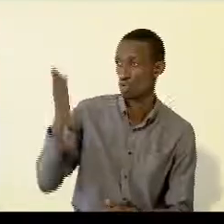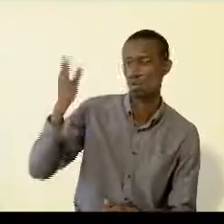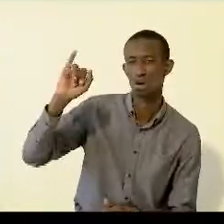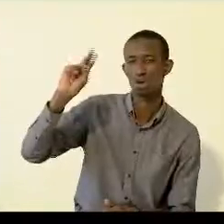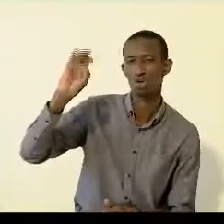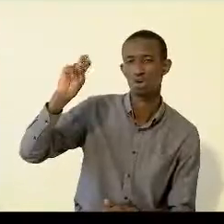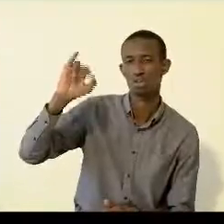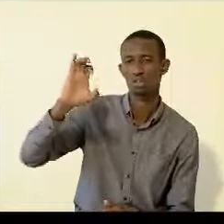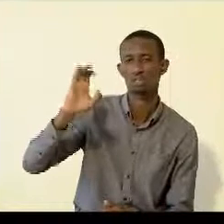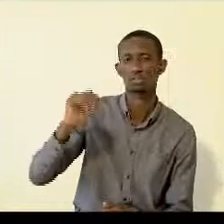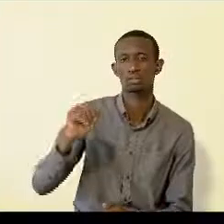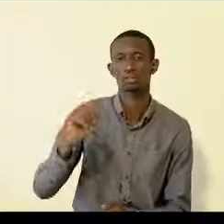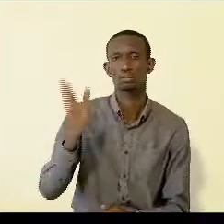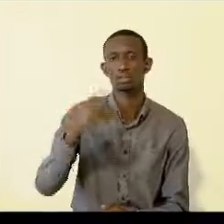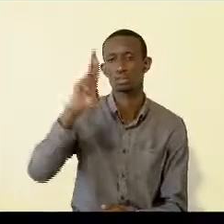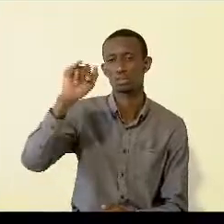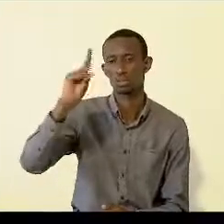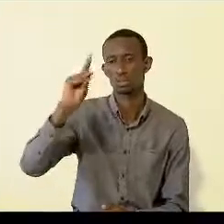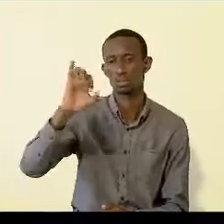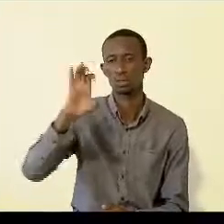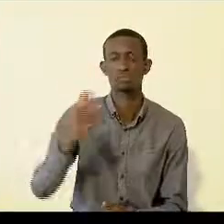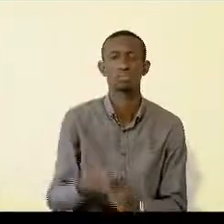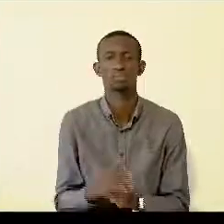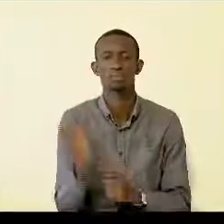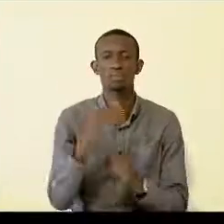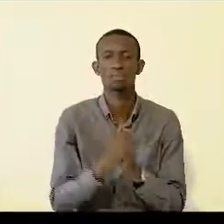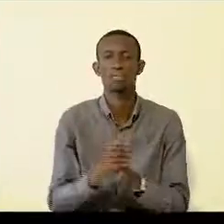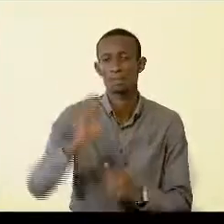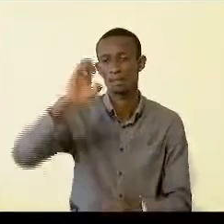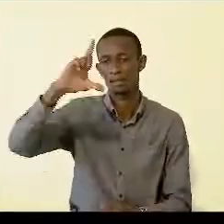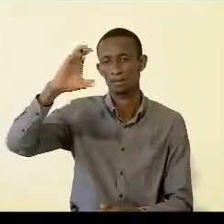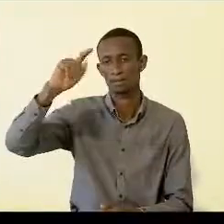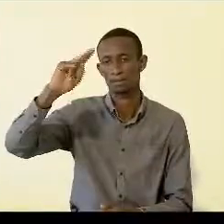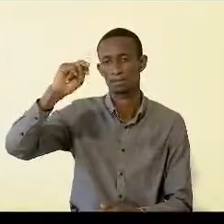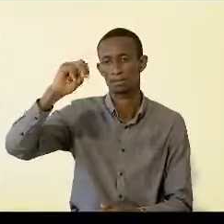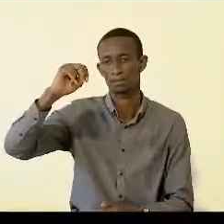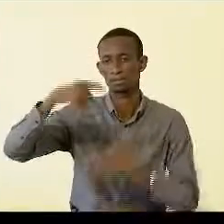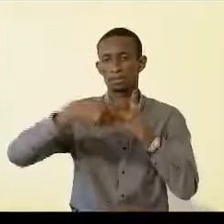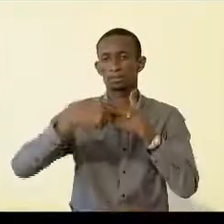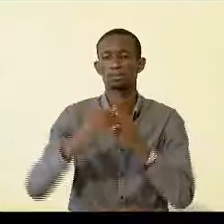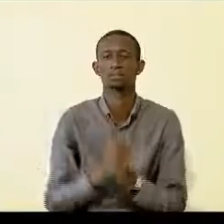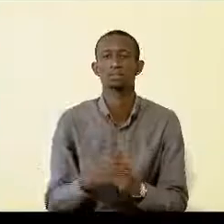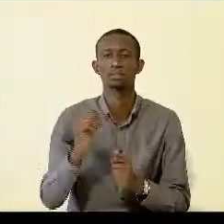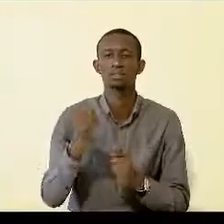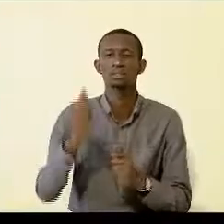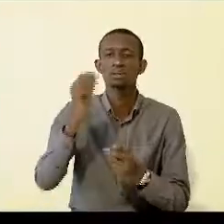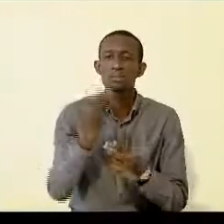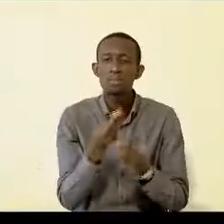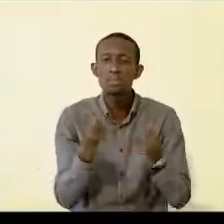radius, ionization energy, electronegativity, density, and melting point.